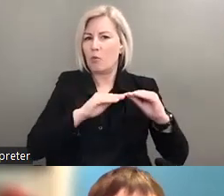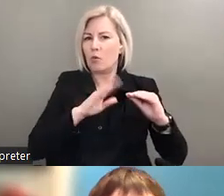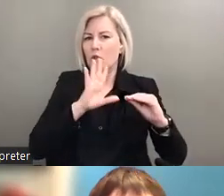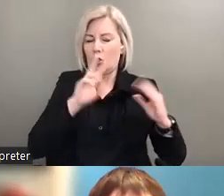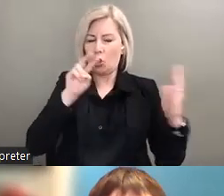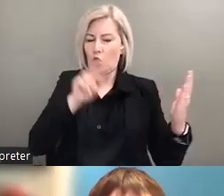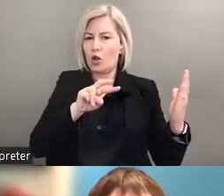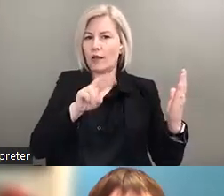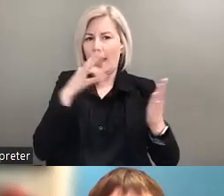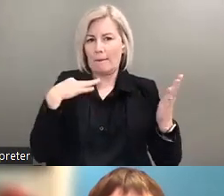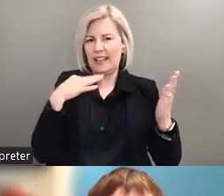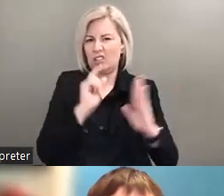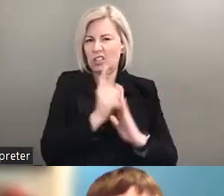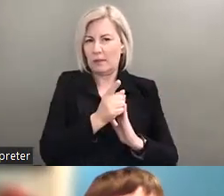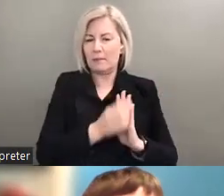moment.